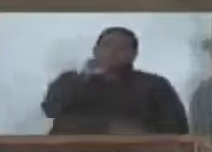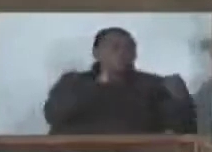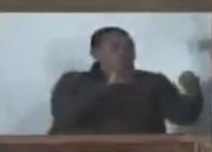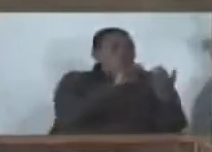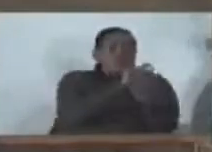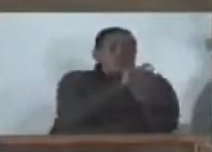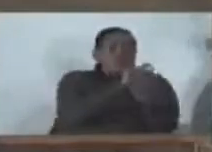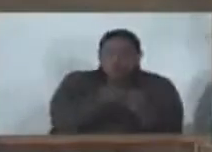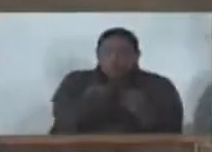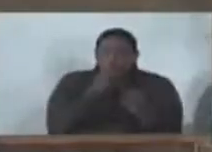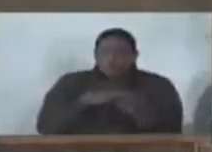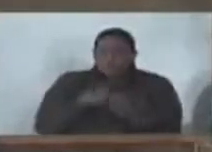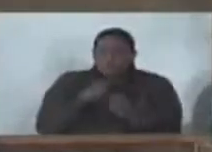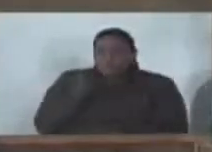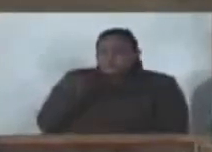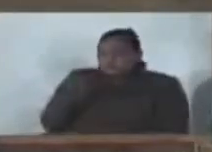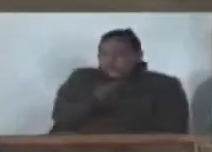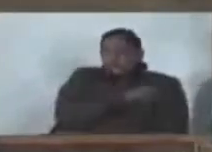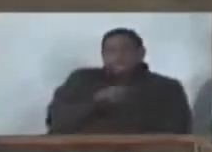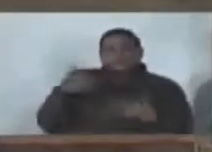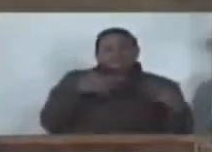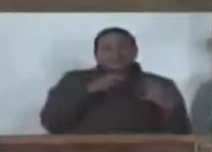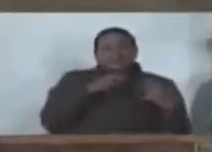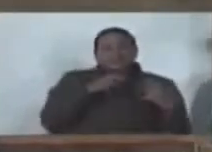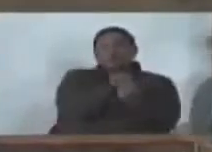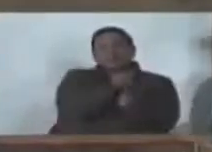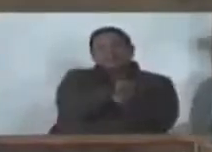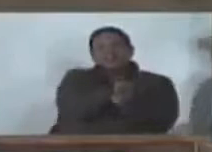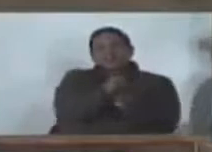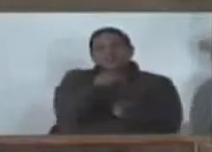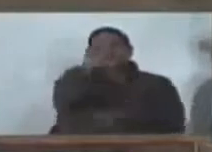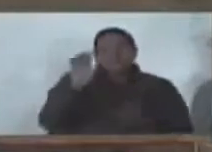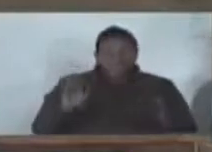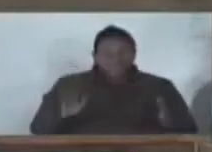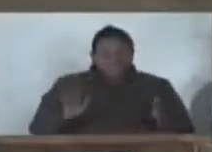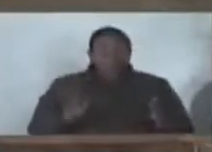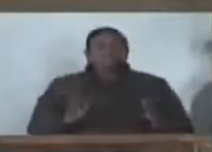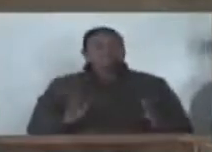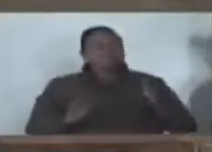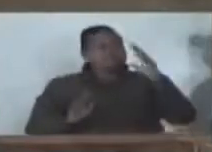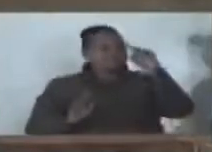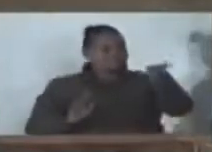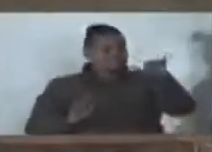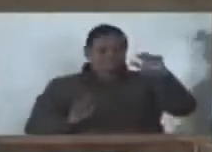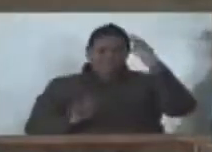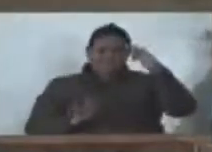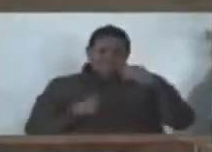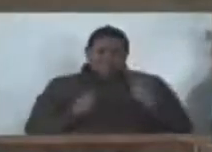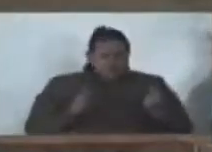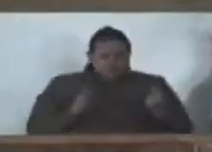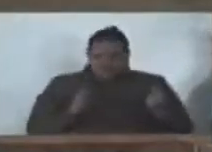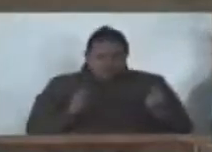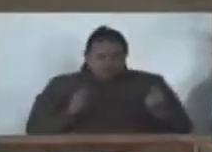with gender-based violence, particularly sexual offences. For this reason, we reconvened the Joint